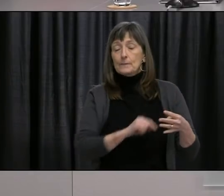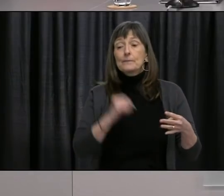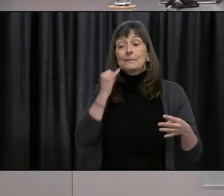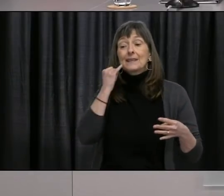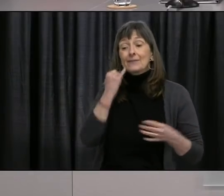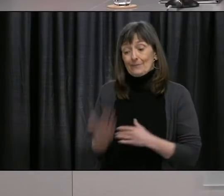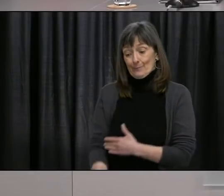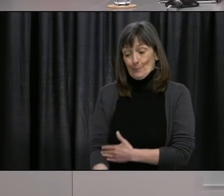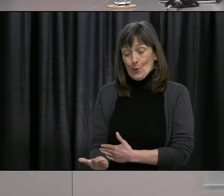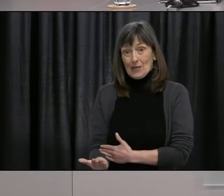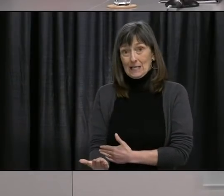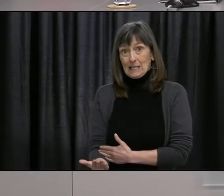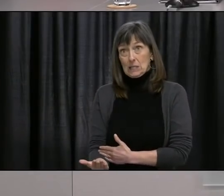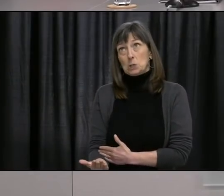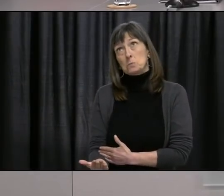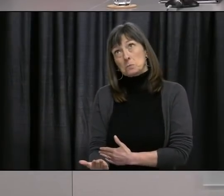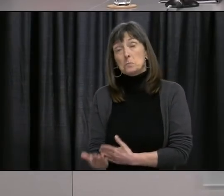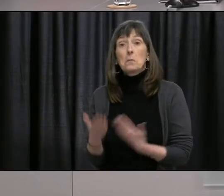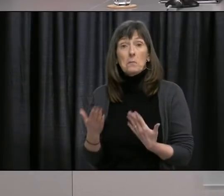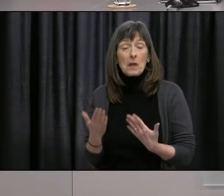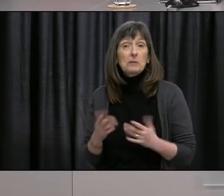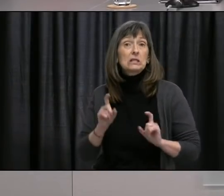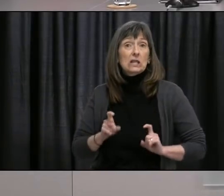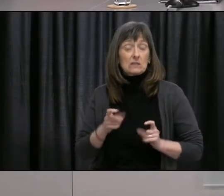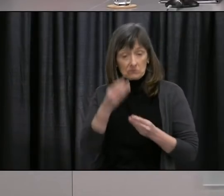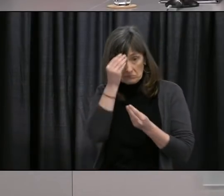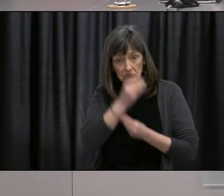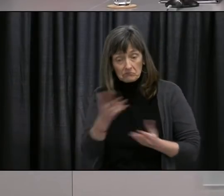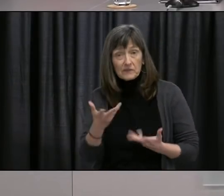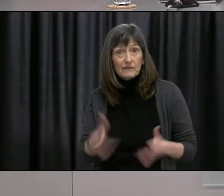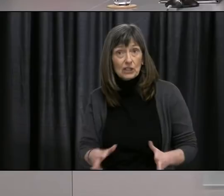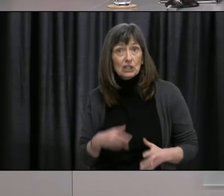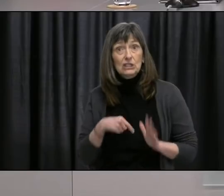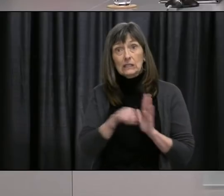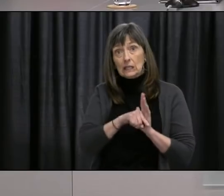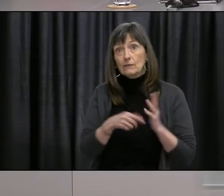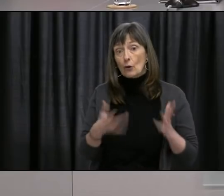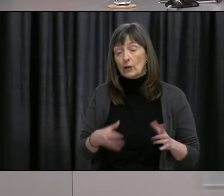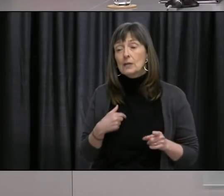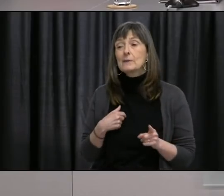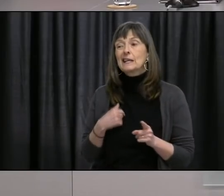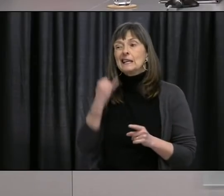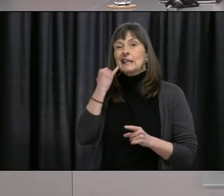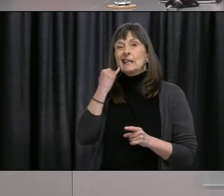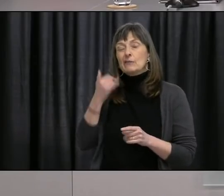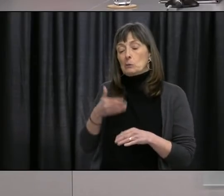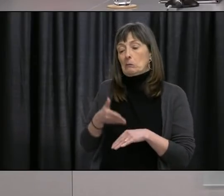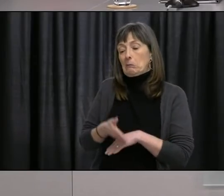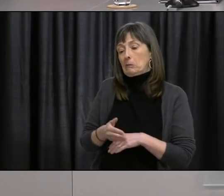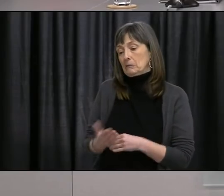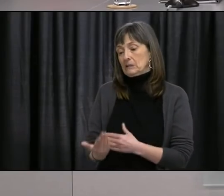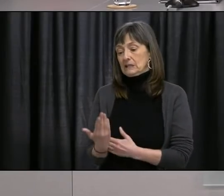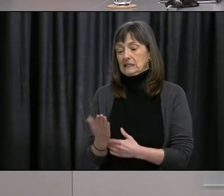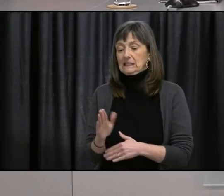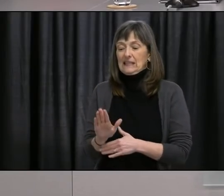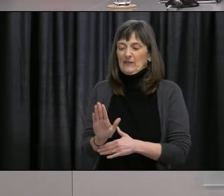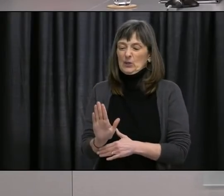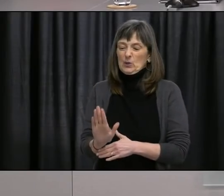tested early this morning, we probably have their results back by now as well, but anyone who was tested a little bit later, we may not have those results at this